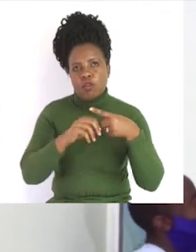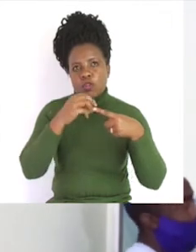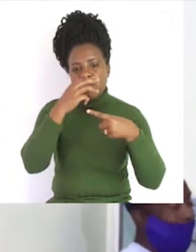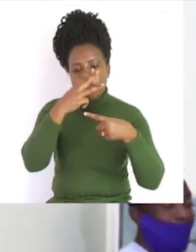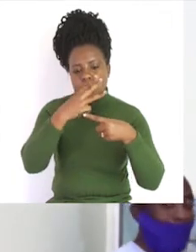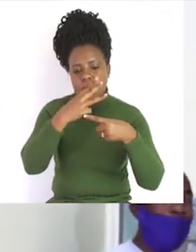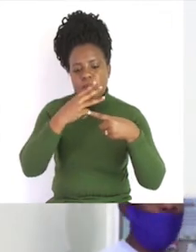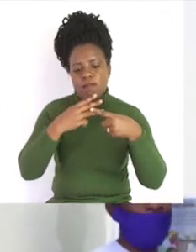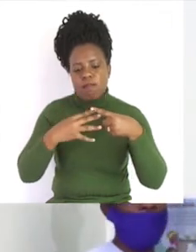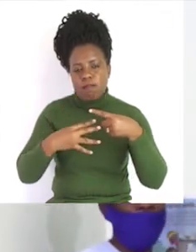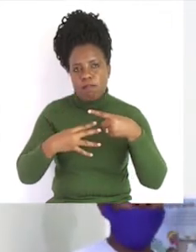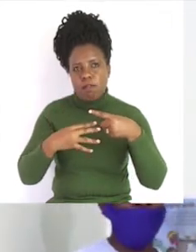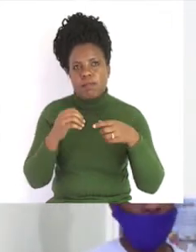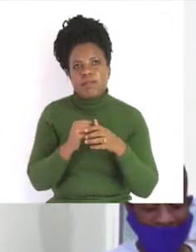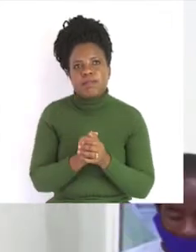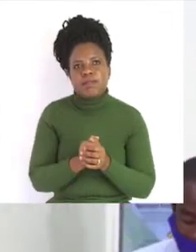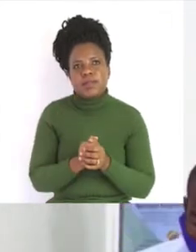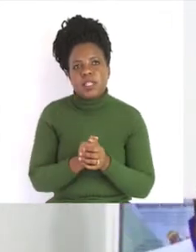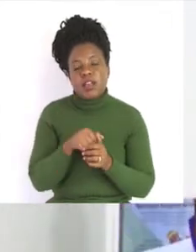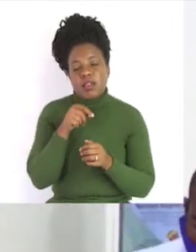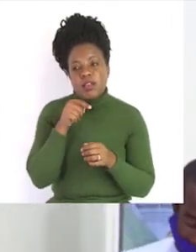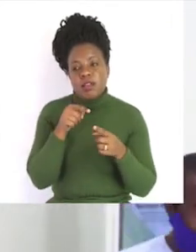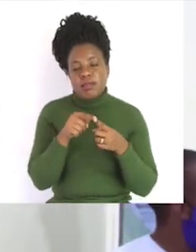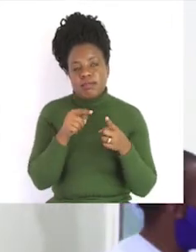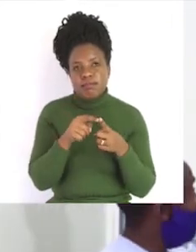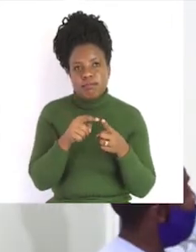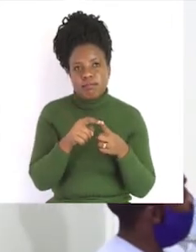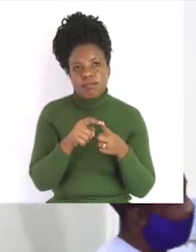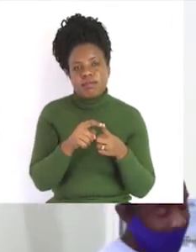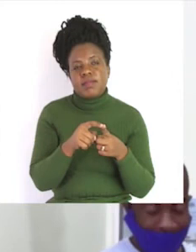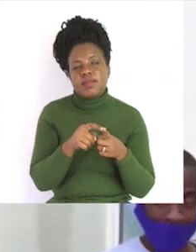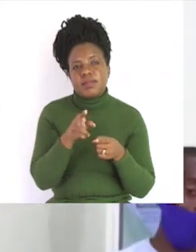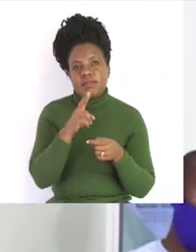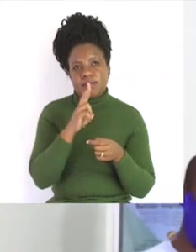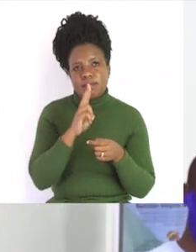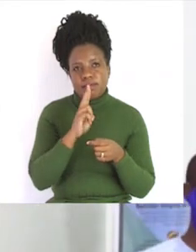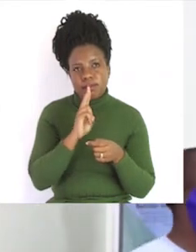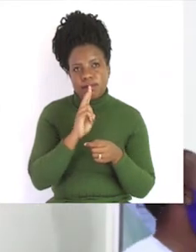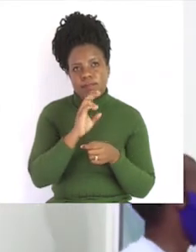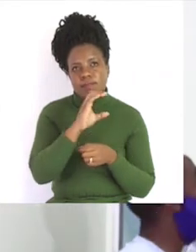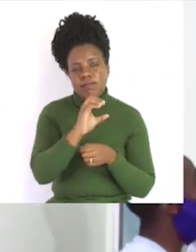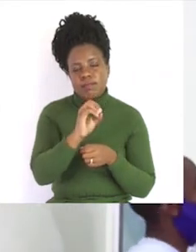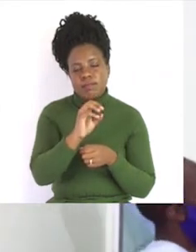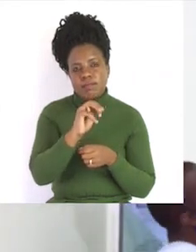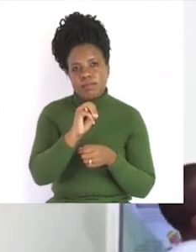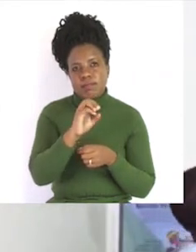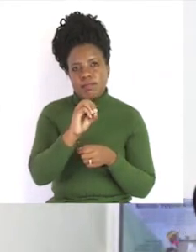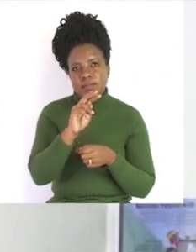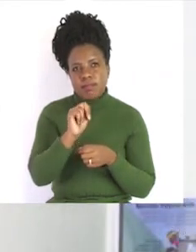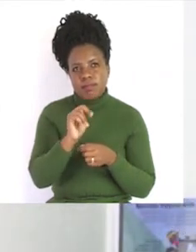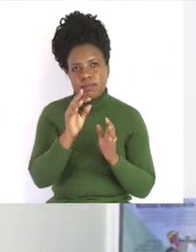denominator. And that's basically it. So to write it as a common fraction is very easy. You just focus on